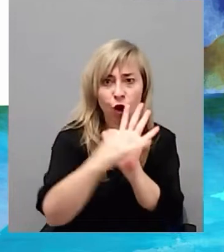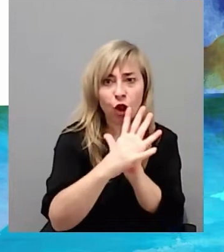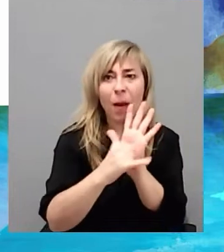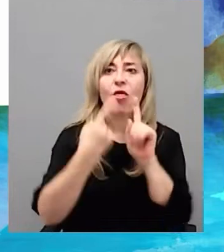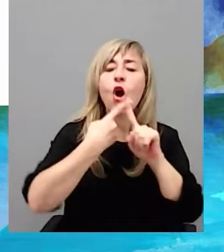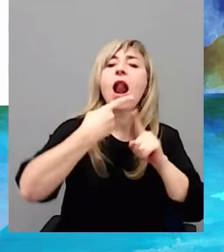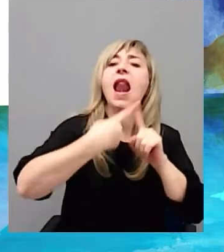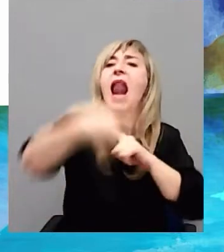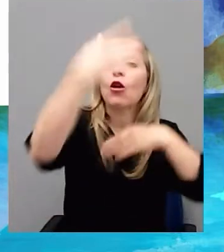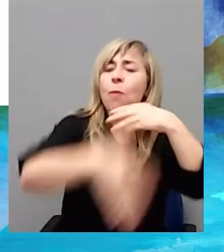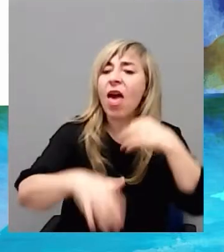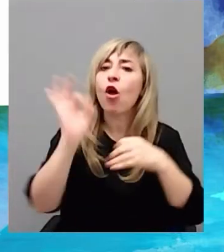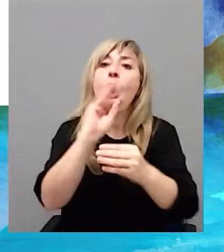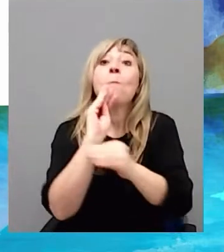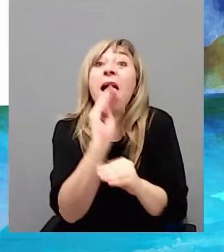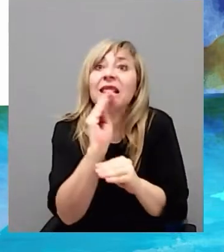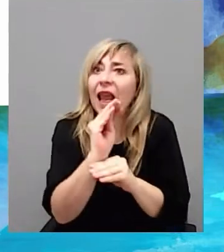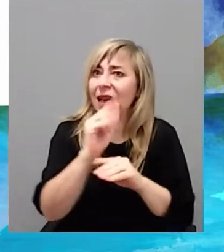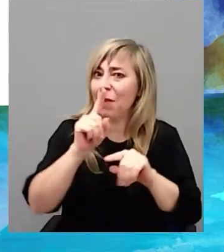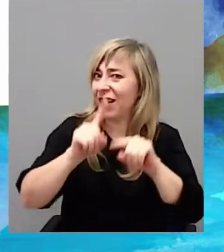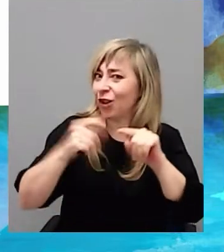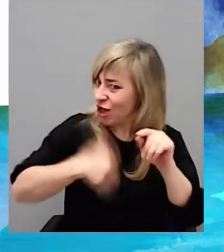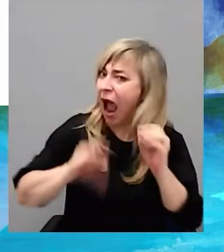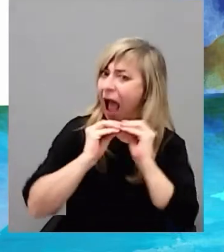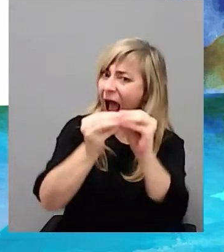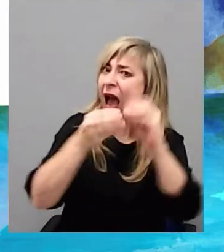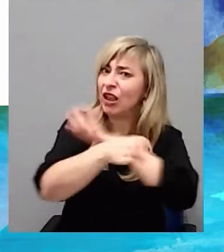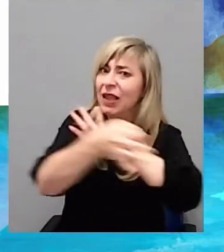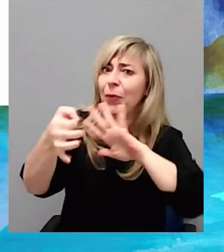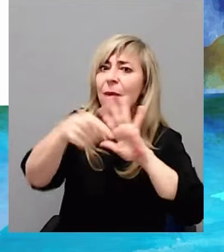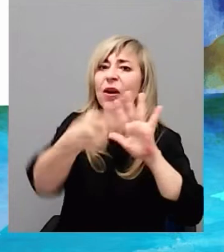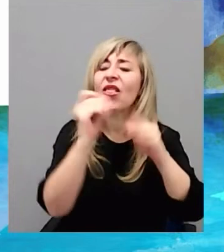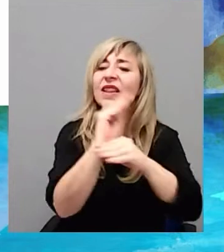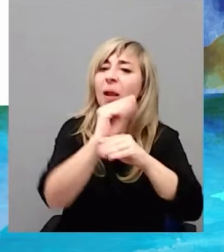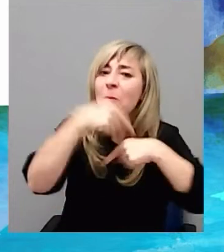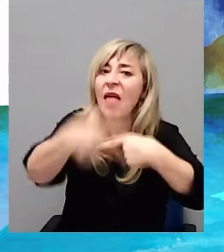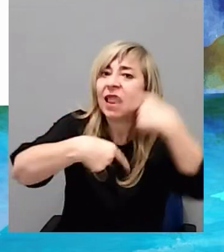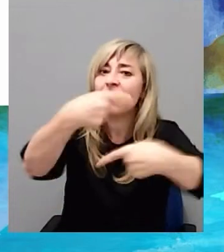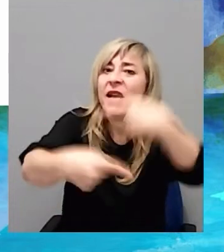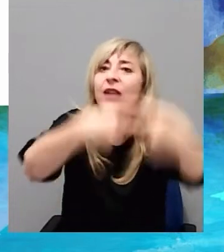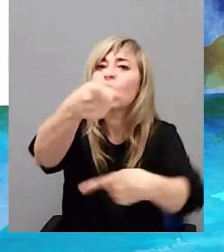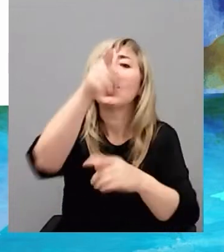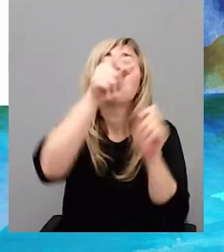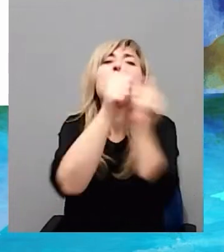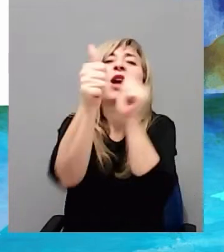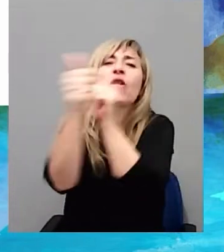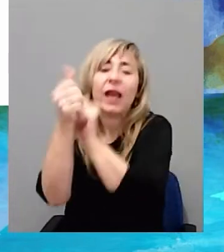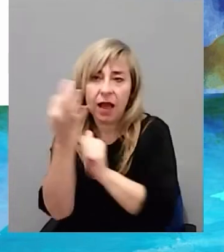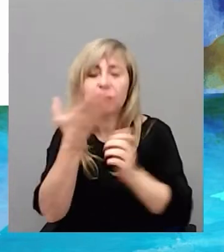term, in terms of maintenance, we collect all of the data depending on the priority areas